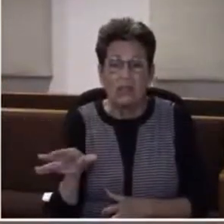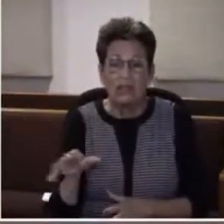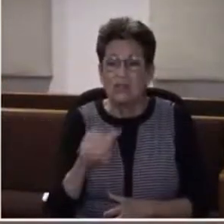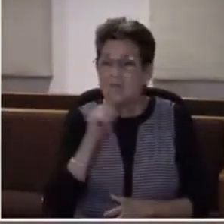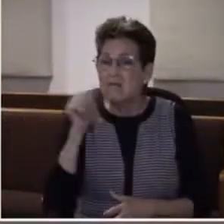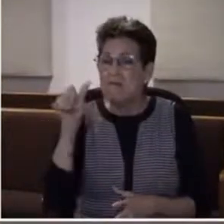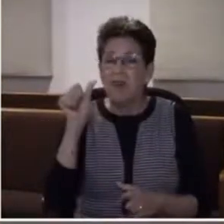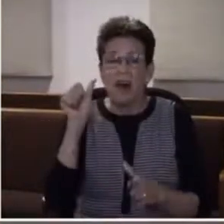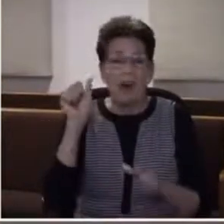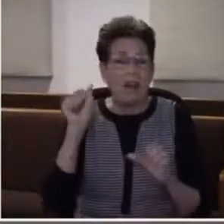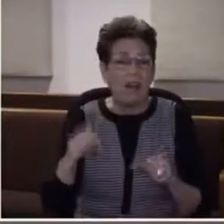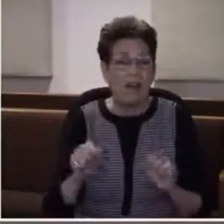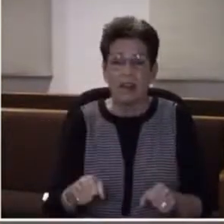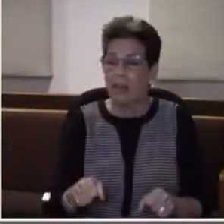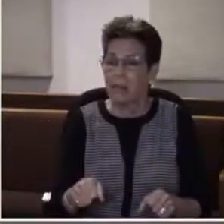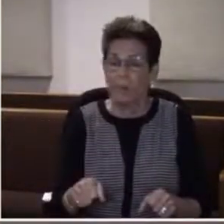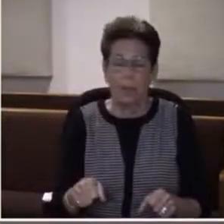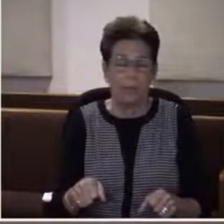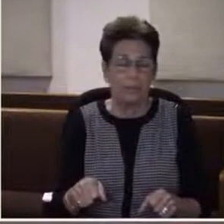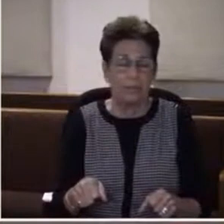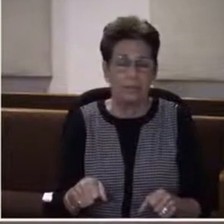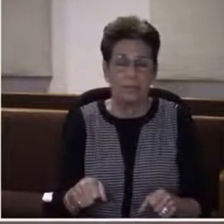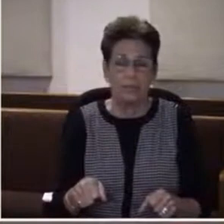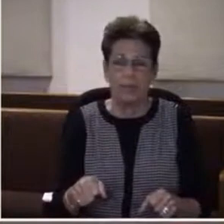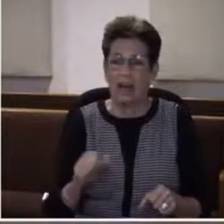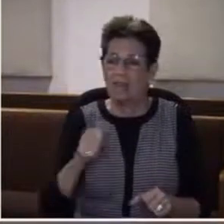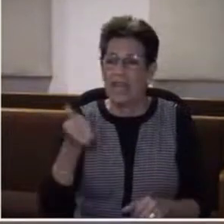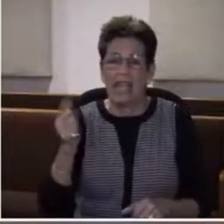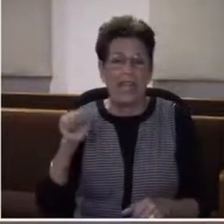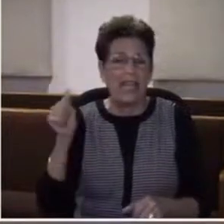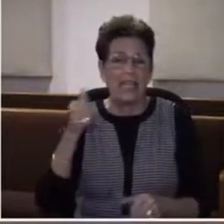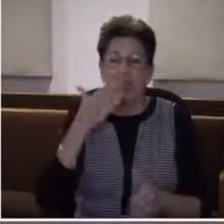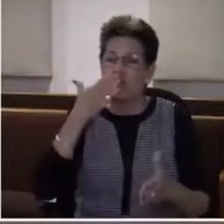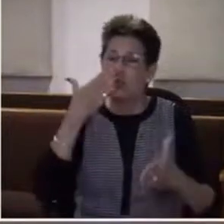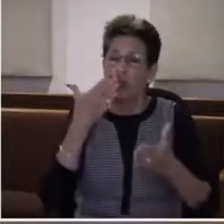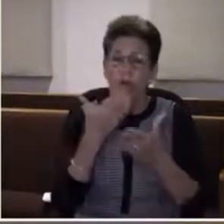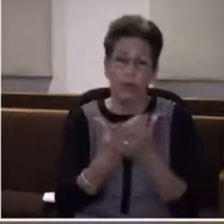incapable of any good.